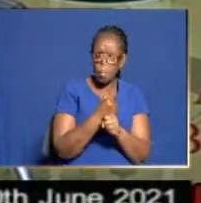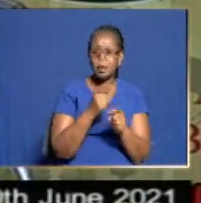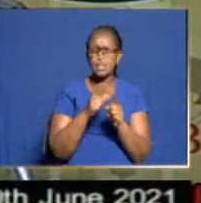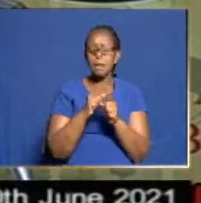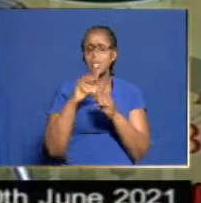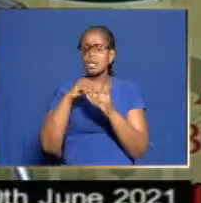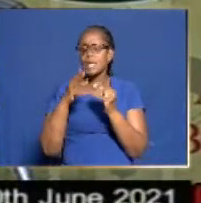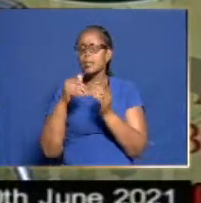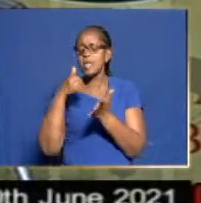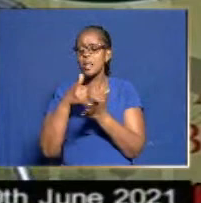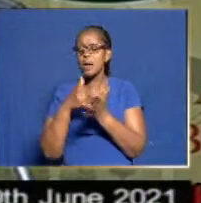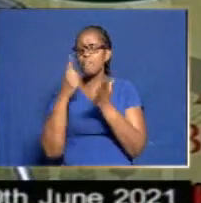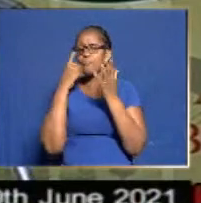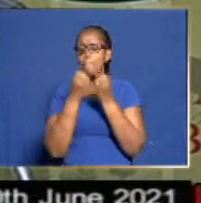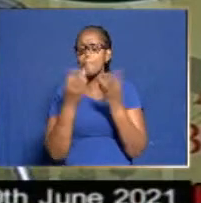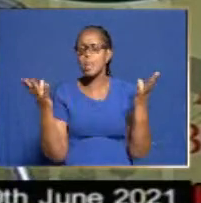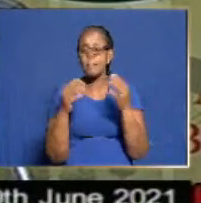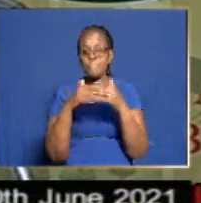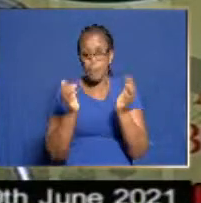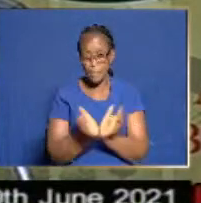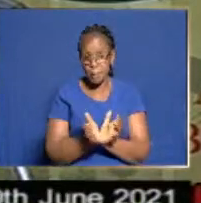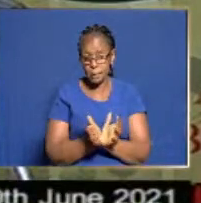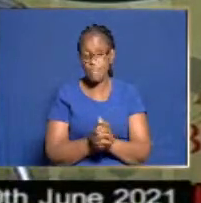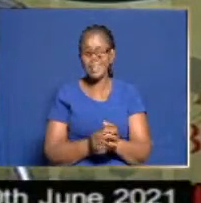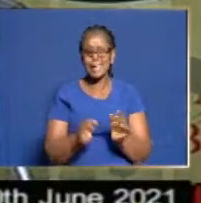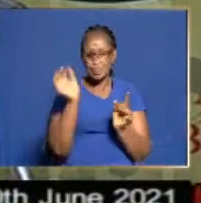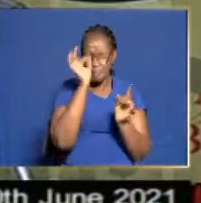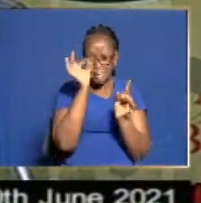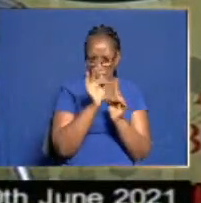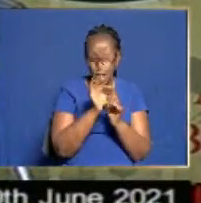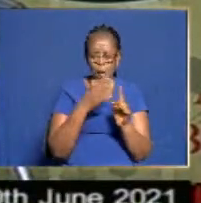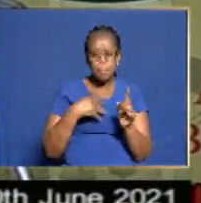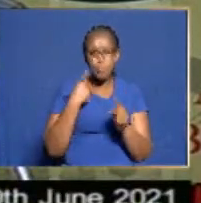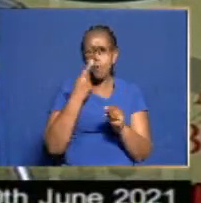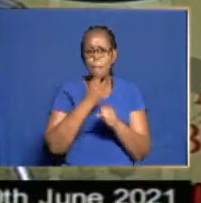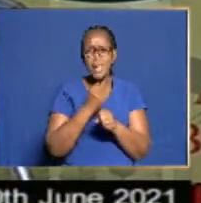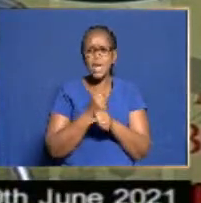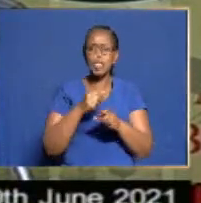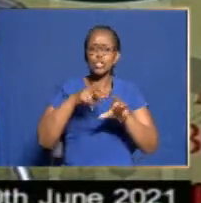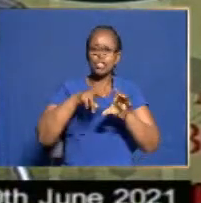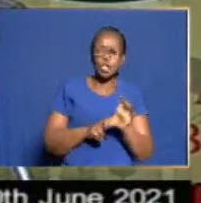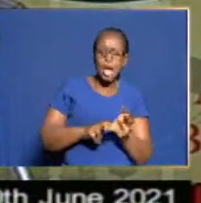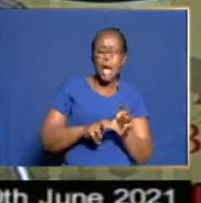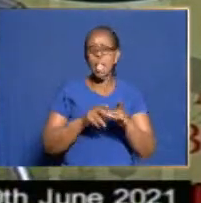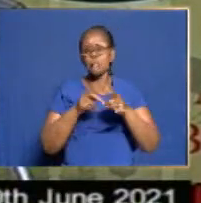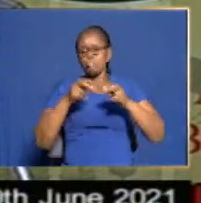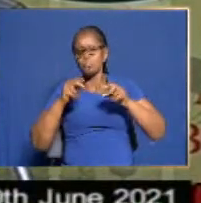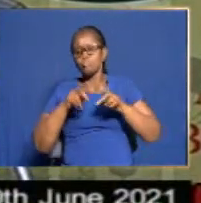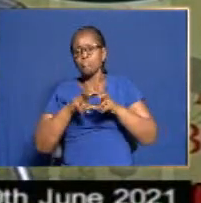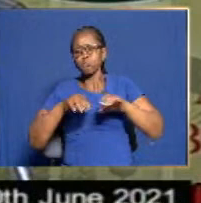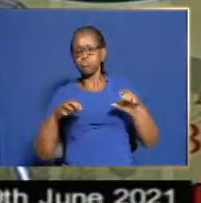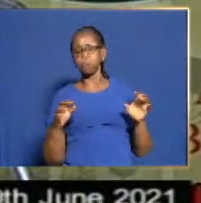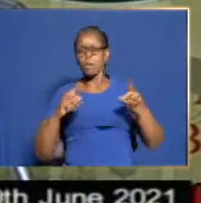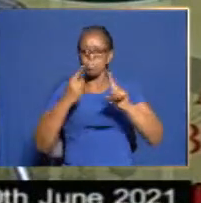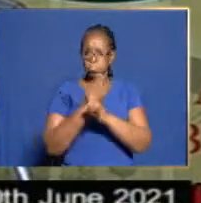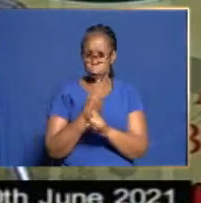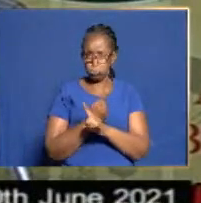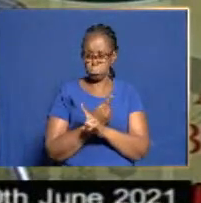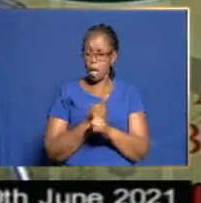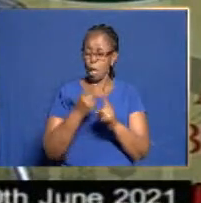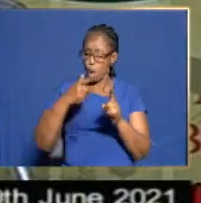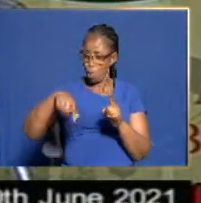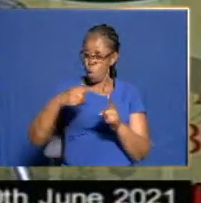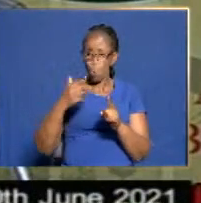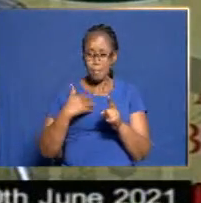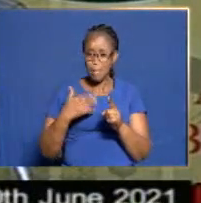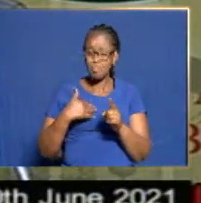of families. Of particular interest is the furniture industry that has continued to attract local artisans who have been